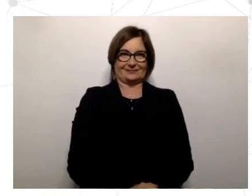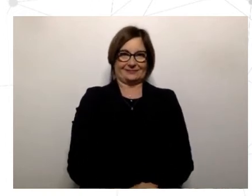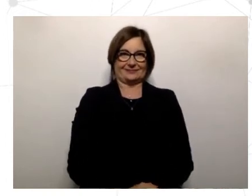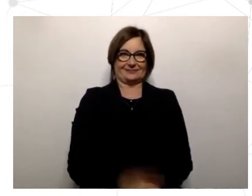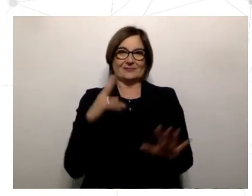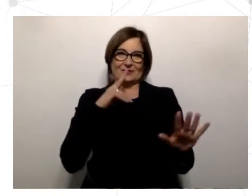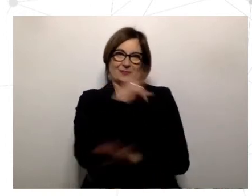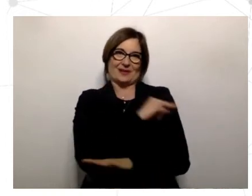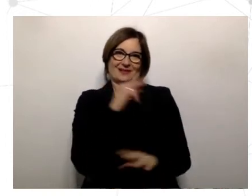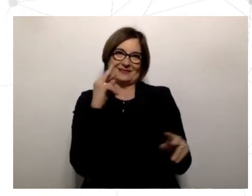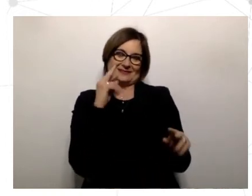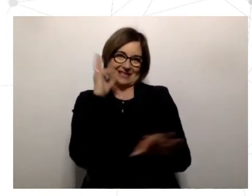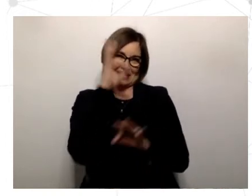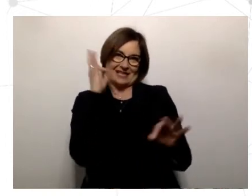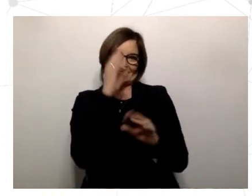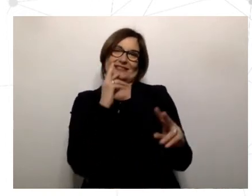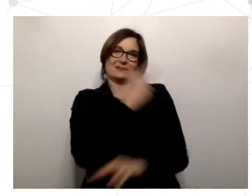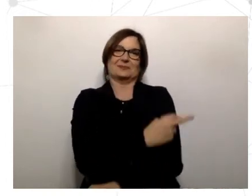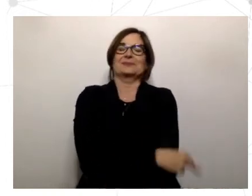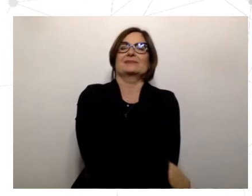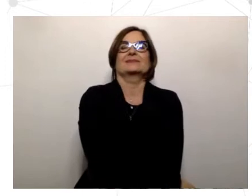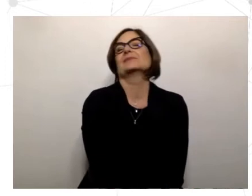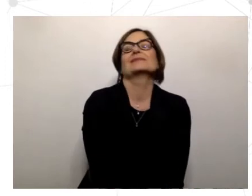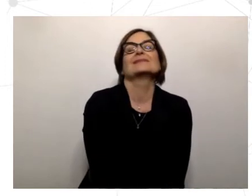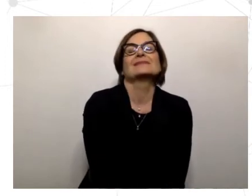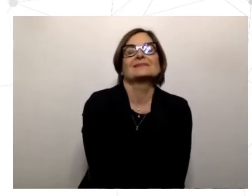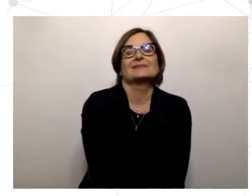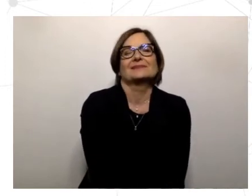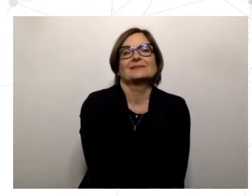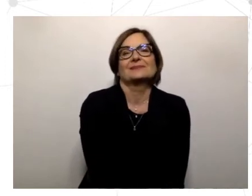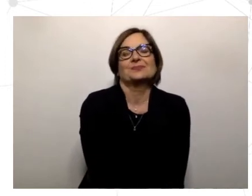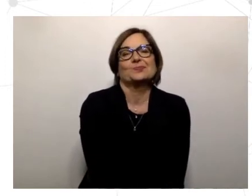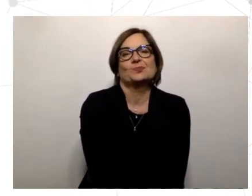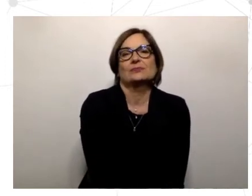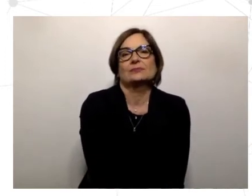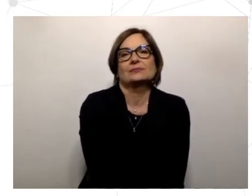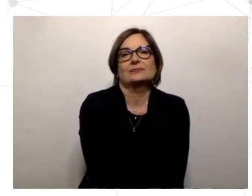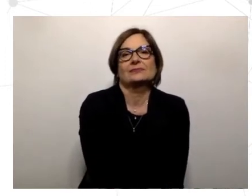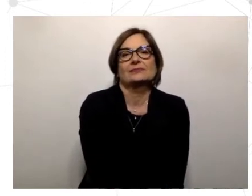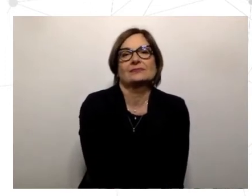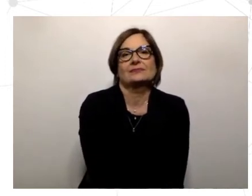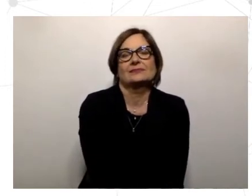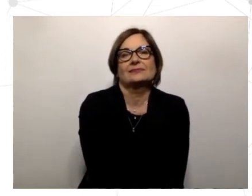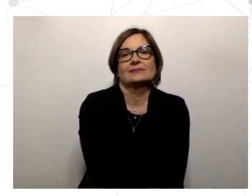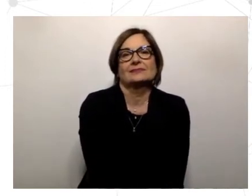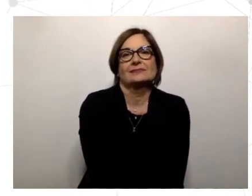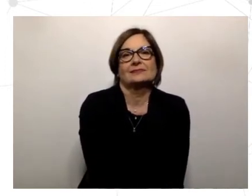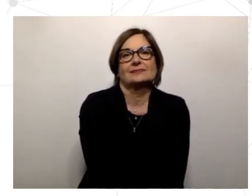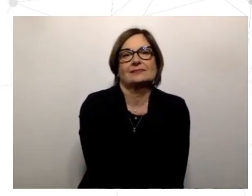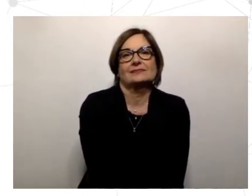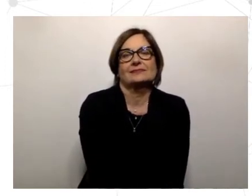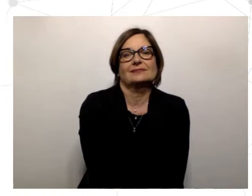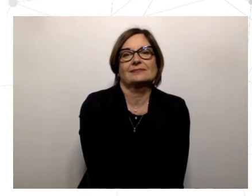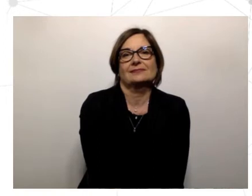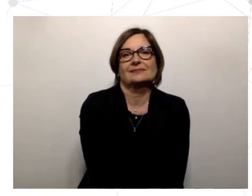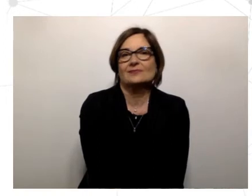The pleasure, the privilege is really ours. We have, over the last few years, worked very